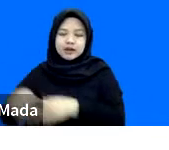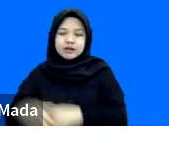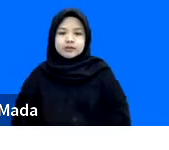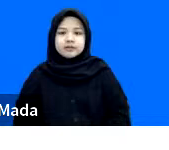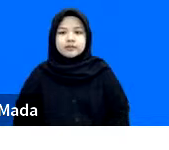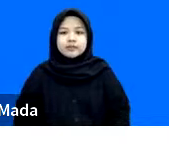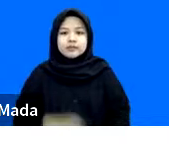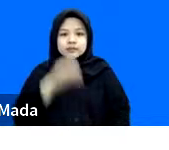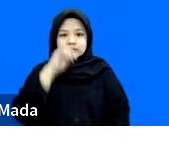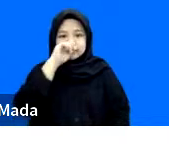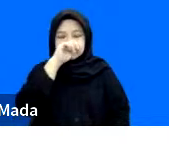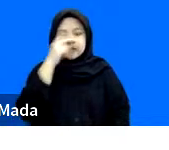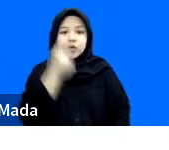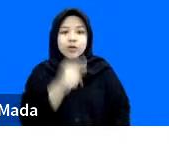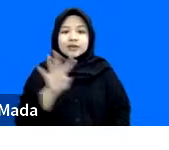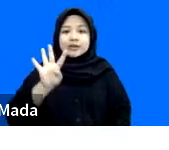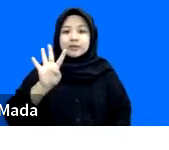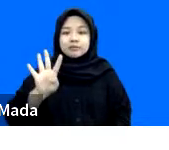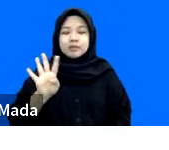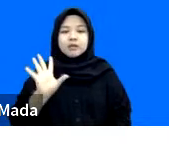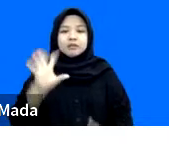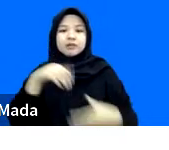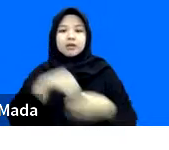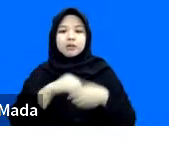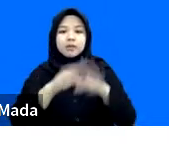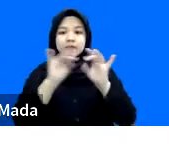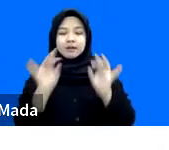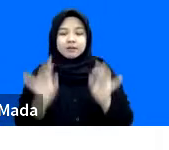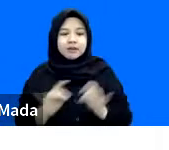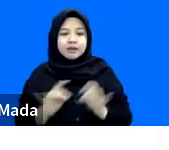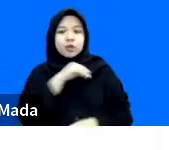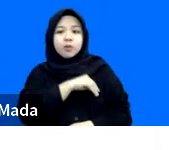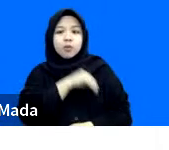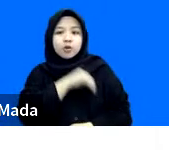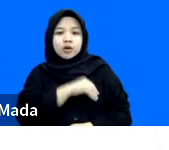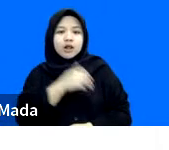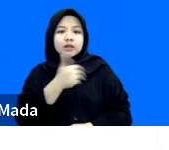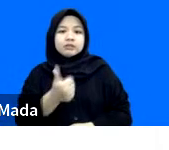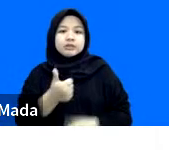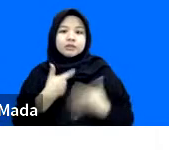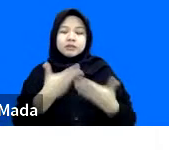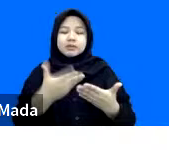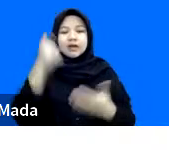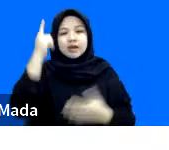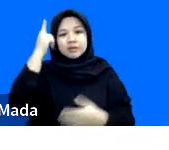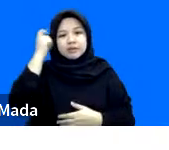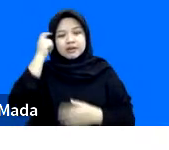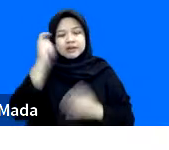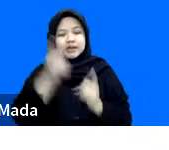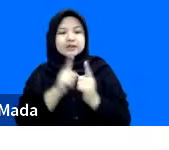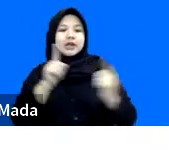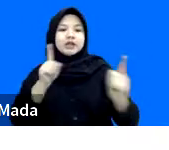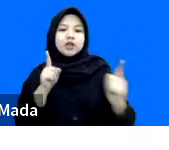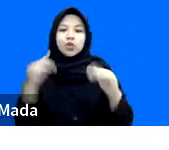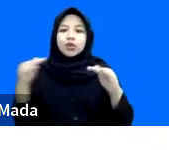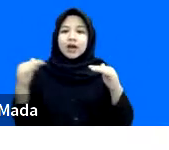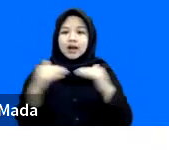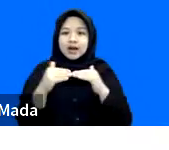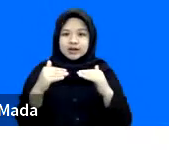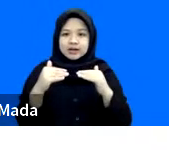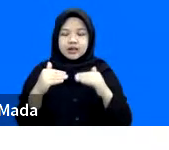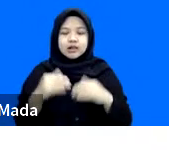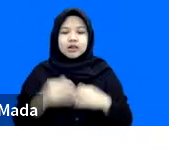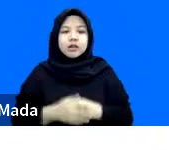different modalities to deliver engaging and equitable remote learning. So combining high-tech and low-tech or